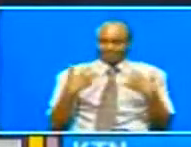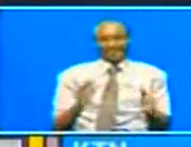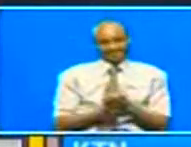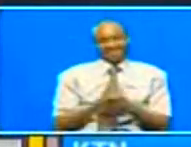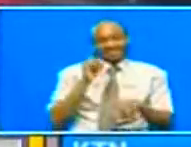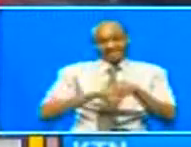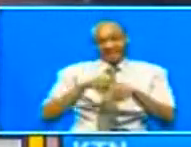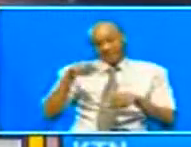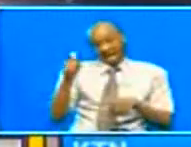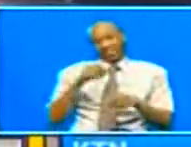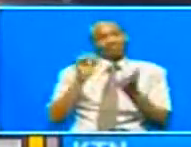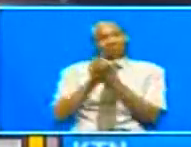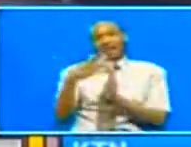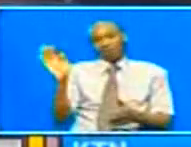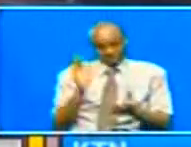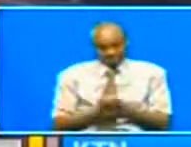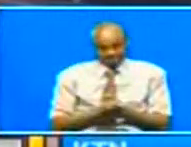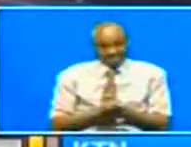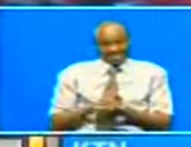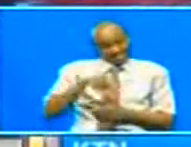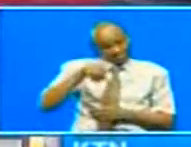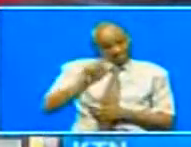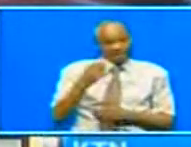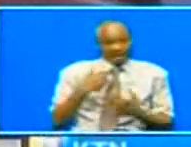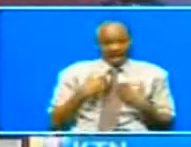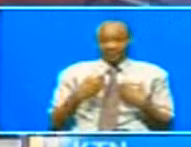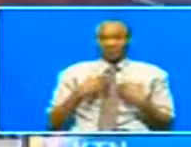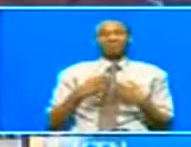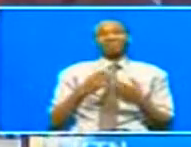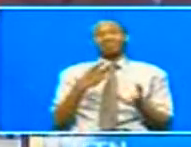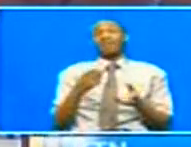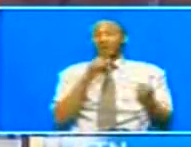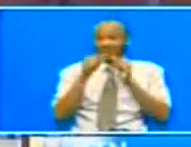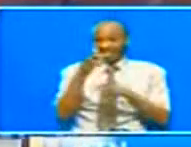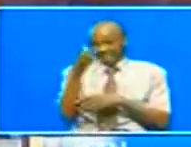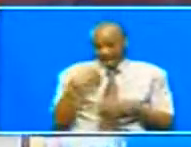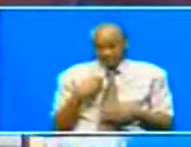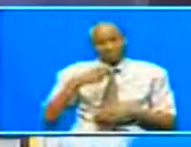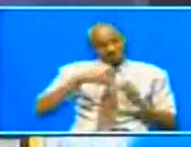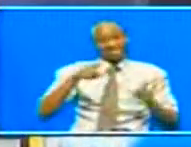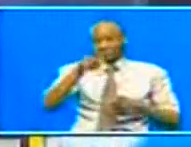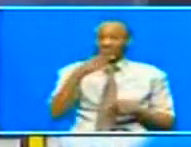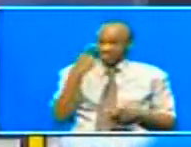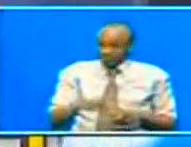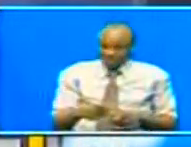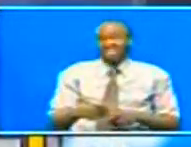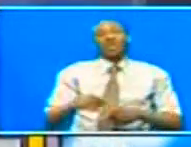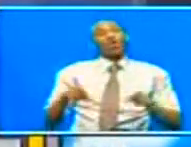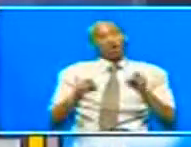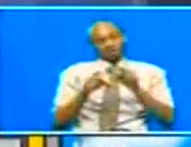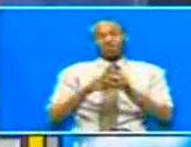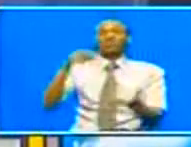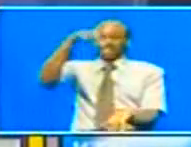ousting of Samuel Tunoi. Despite being ejected in a violent showdown, Tunoi was not stopped by the ousting. He went on